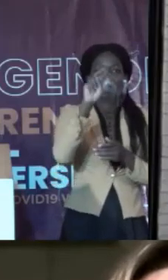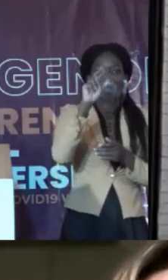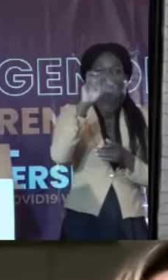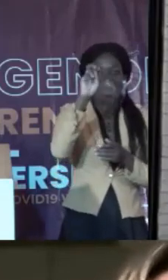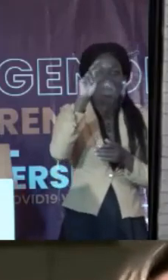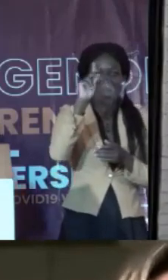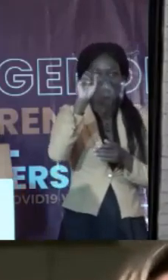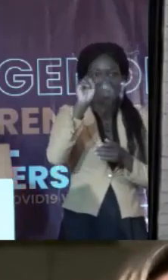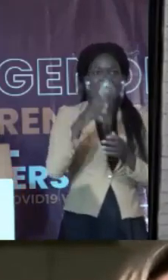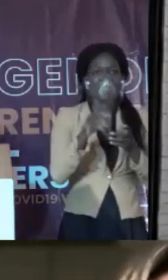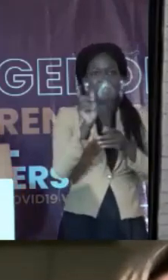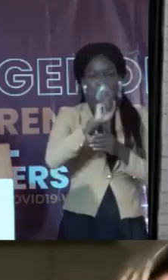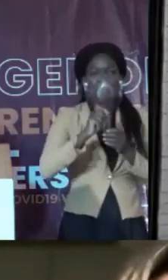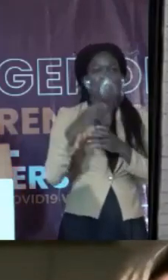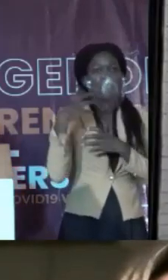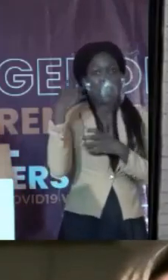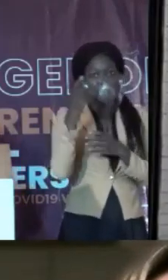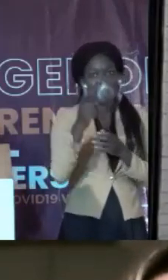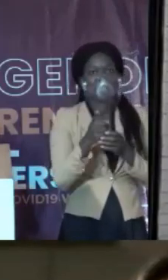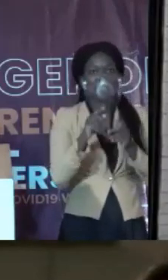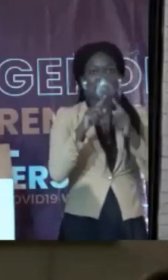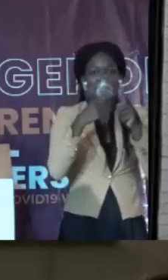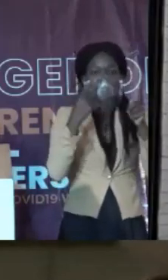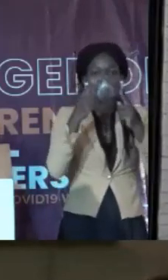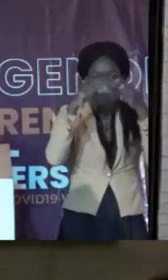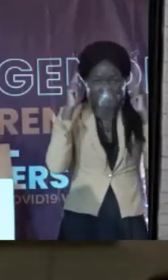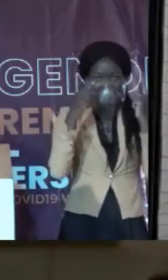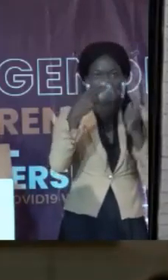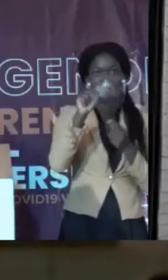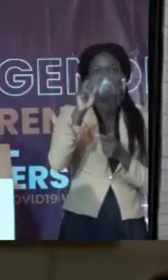Harvard. A round of applause for Pamela.